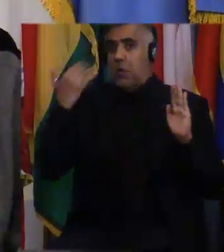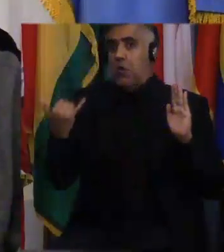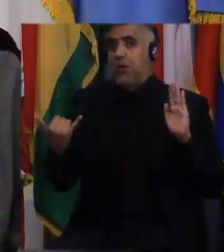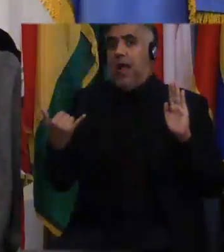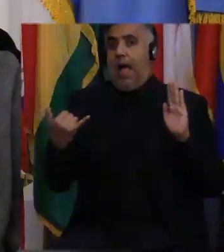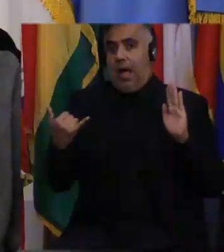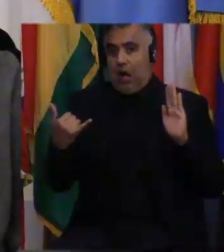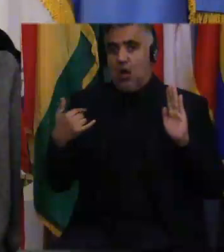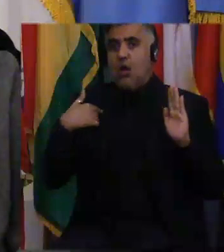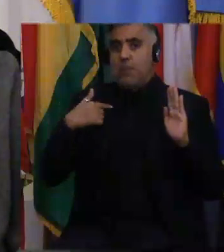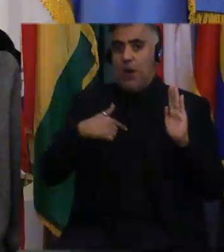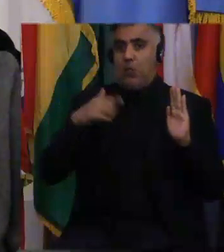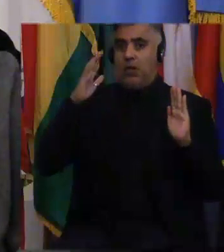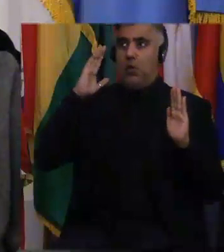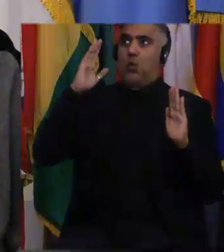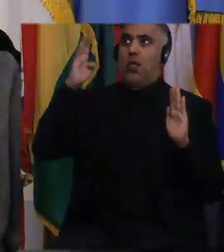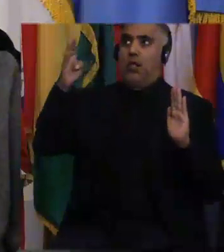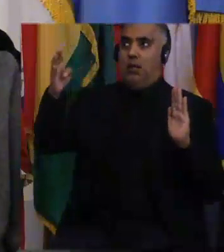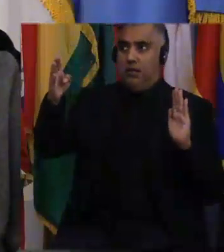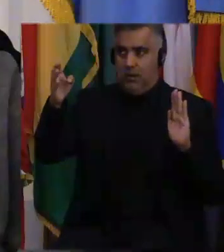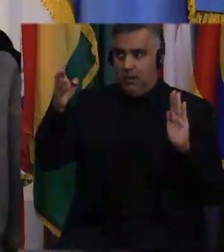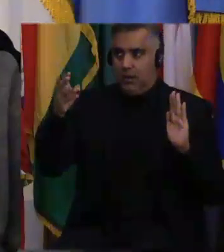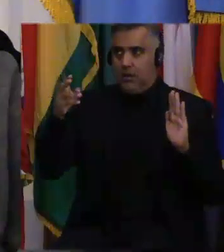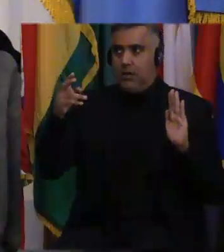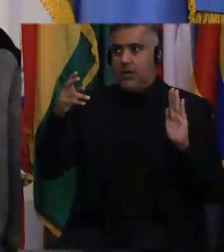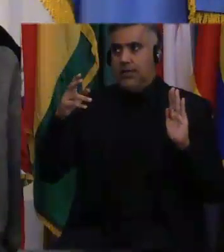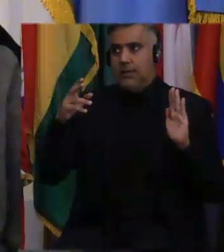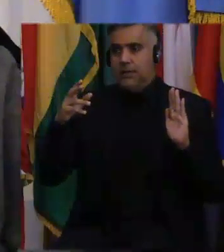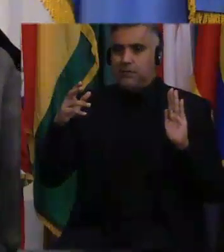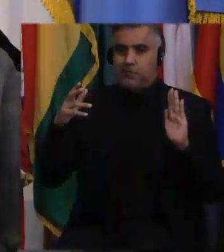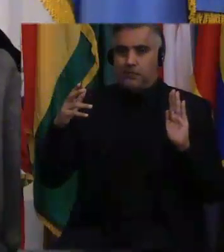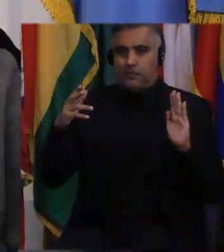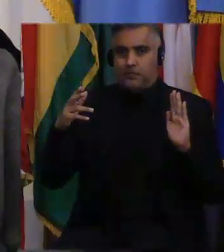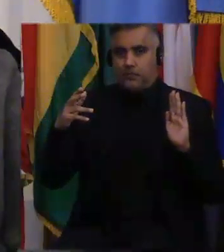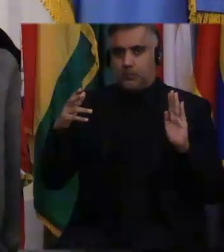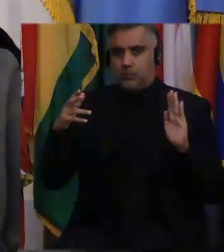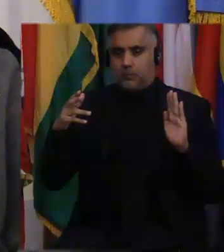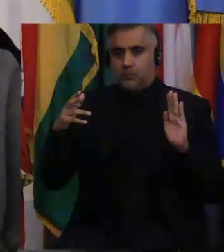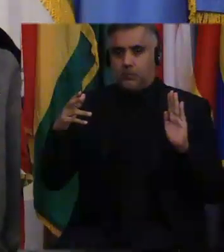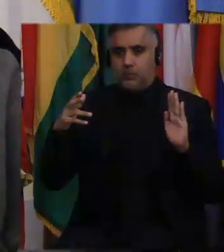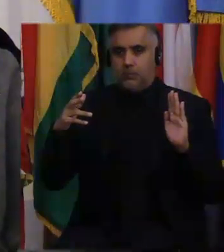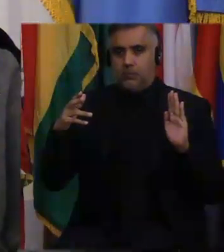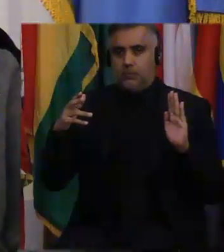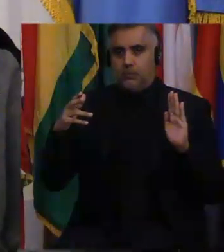but we would. We seem to be